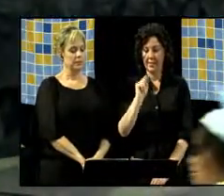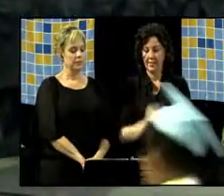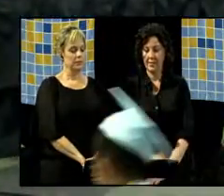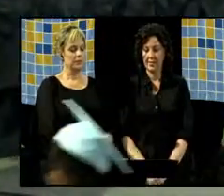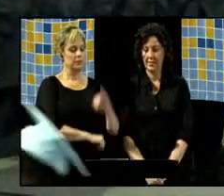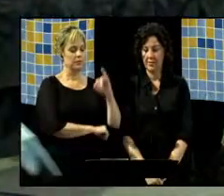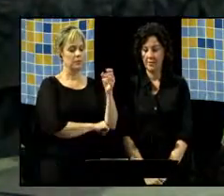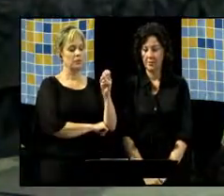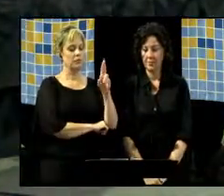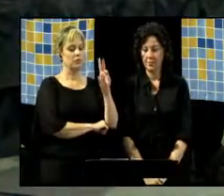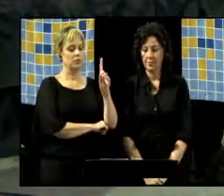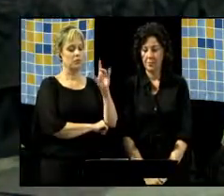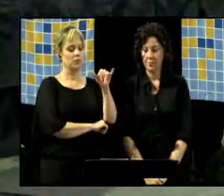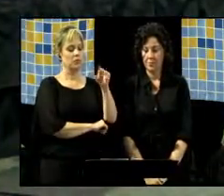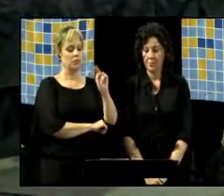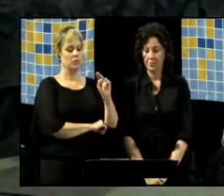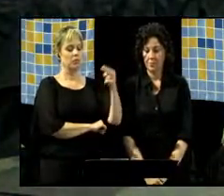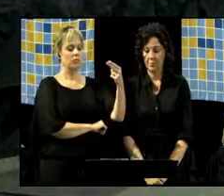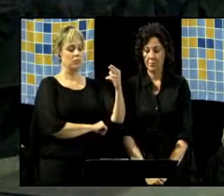Jordan Sine Hilton.